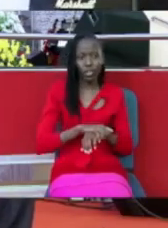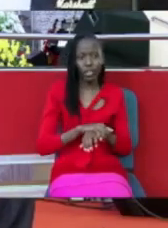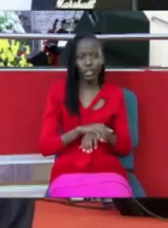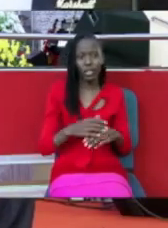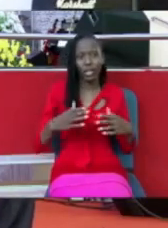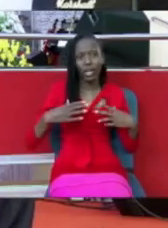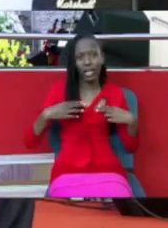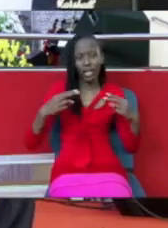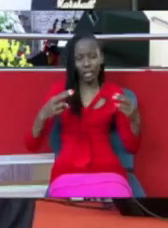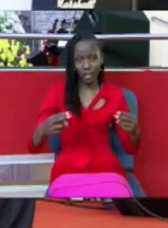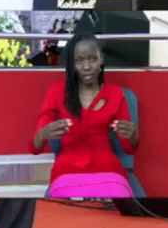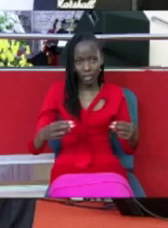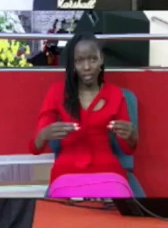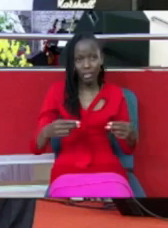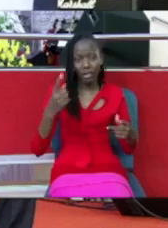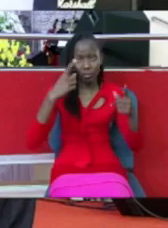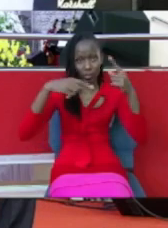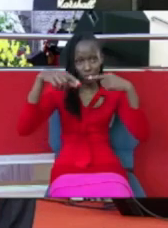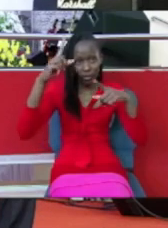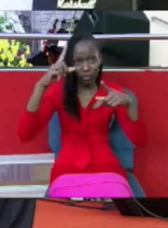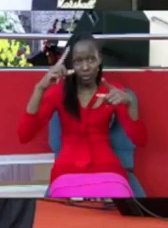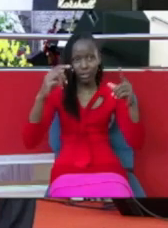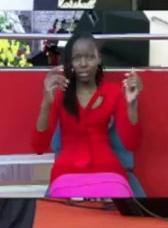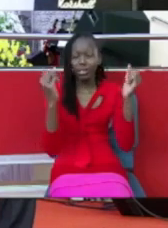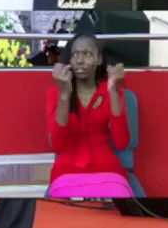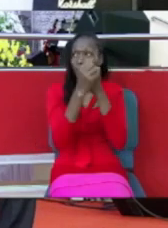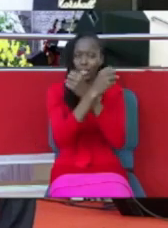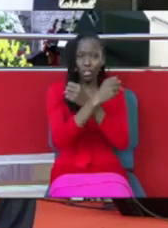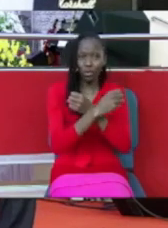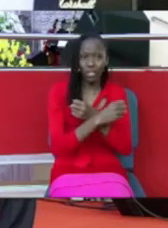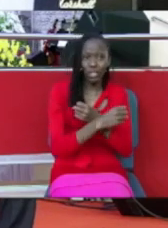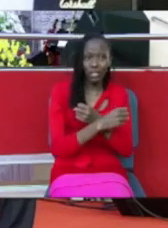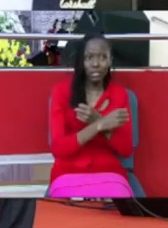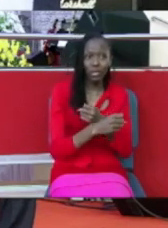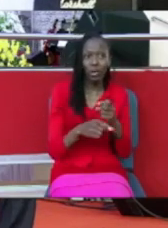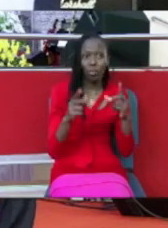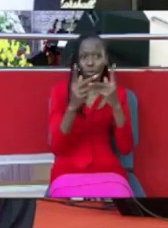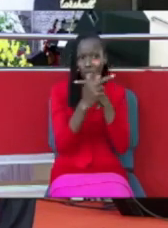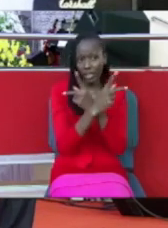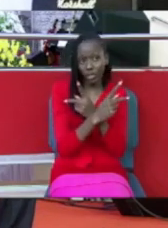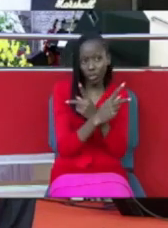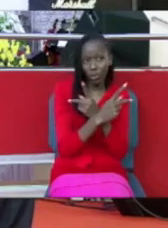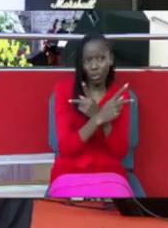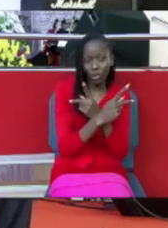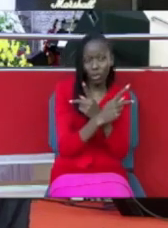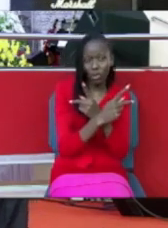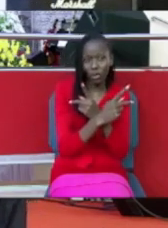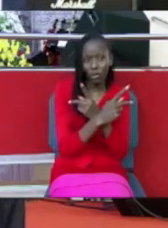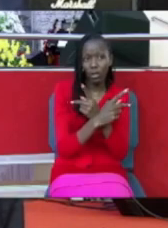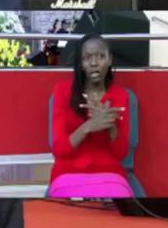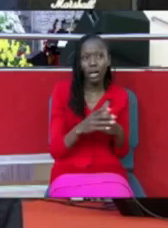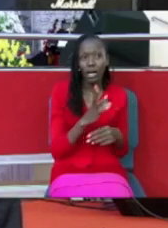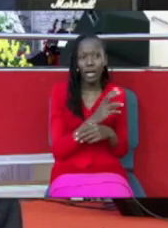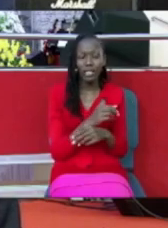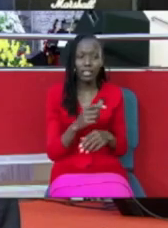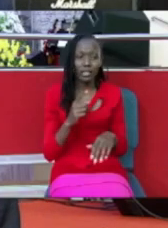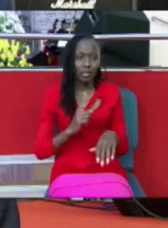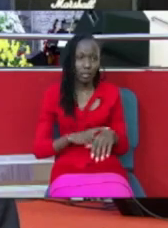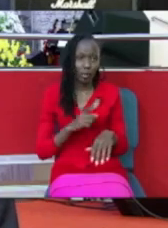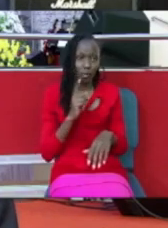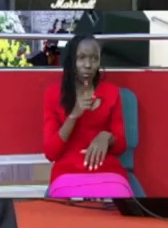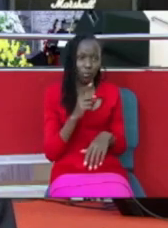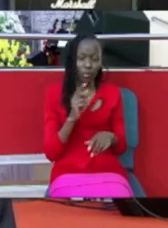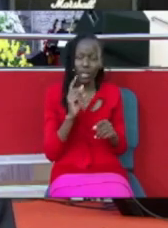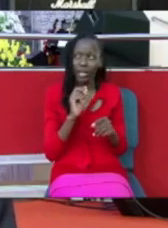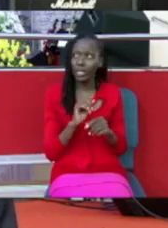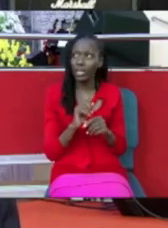uponyaji, prosperity, ufanisi, security, ulinzi, protection, usalama. And when it is time for you, you are in danger, you